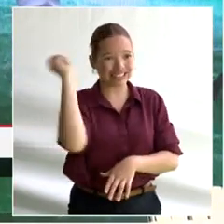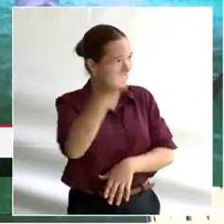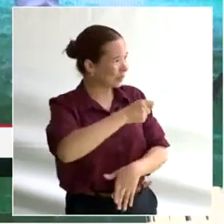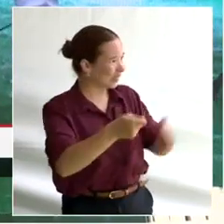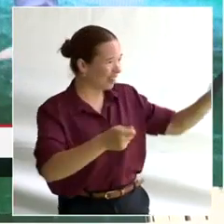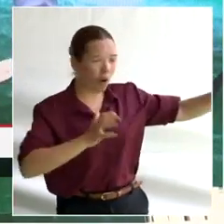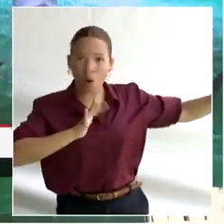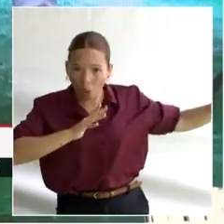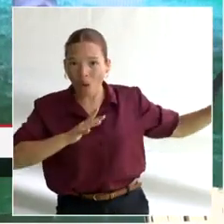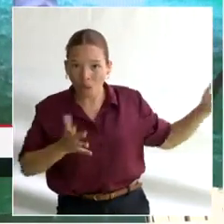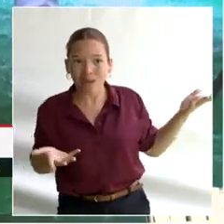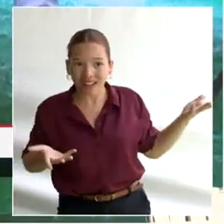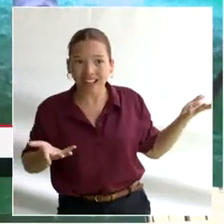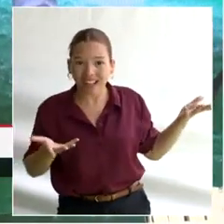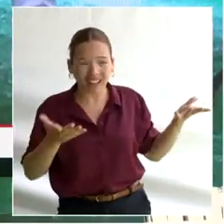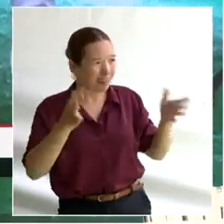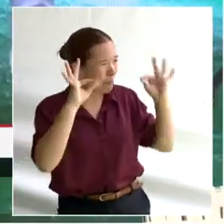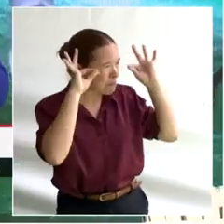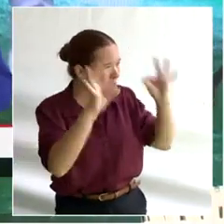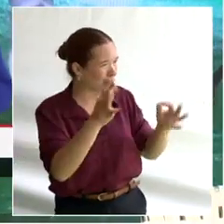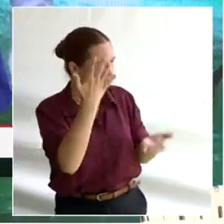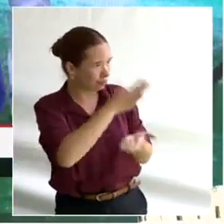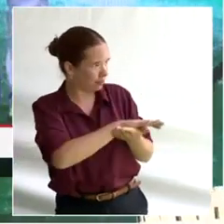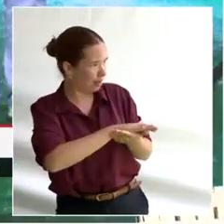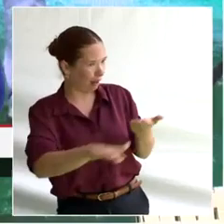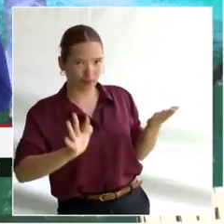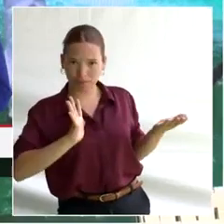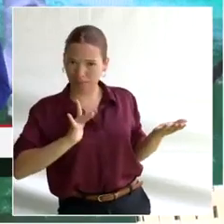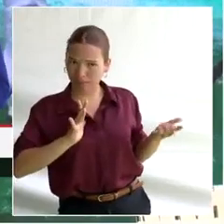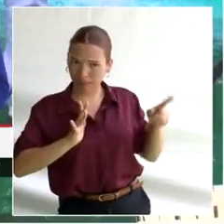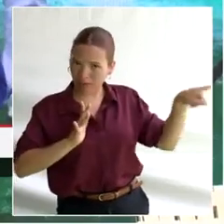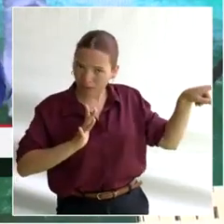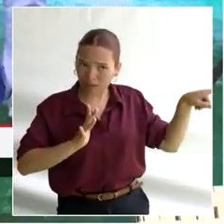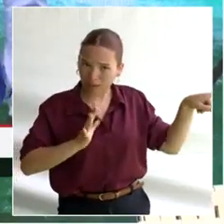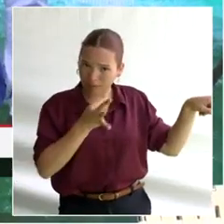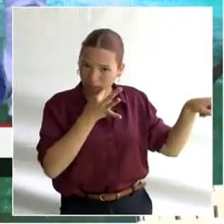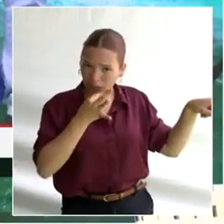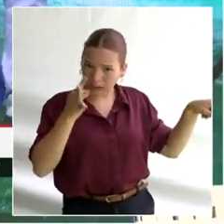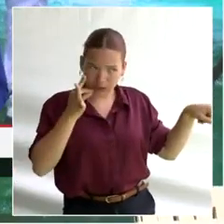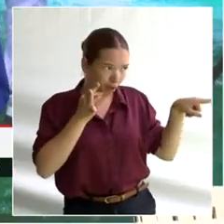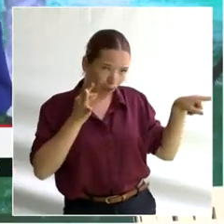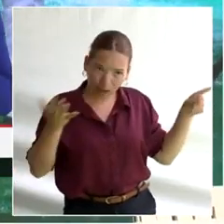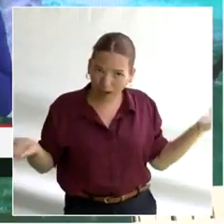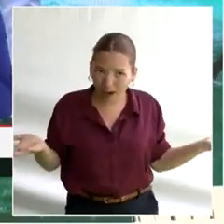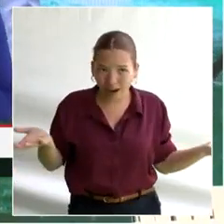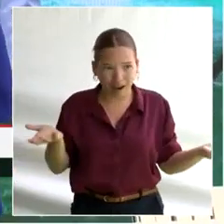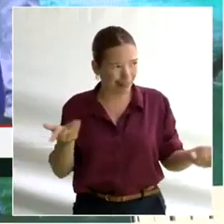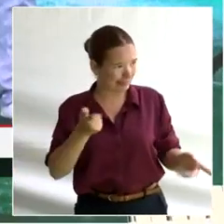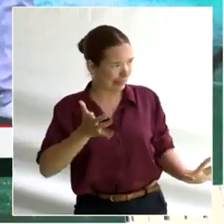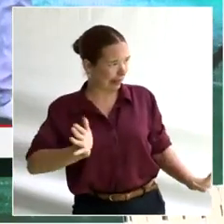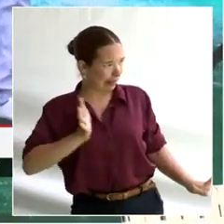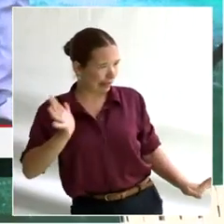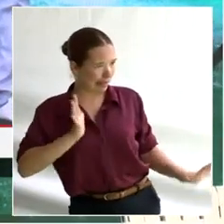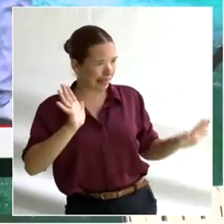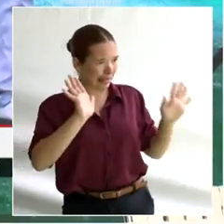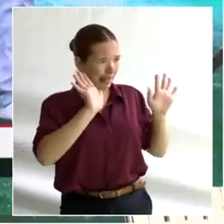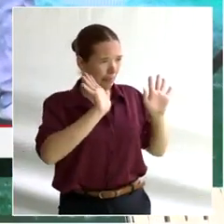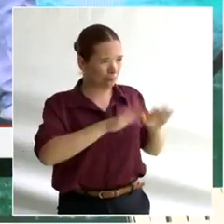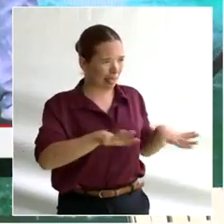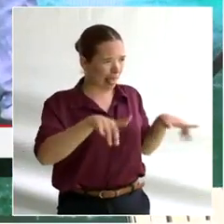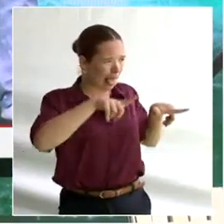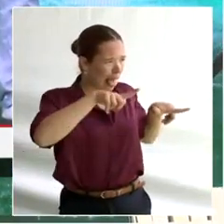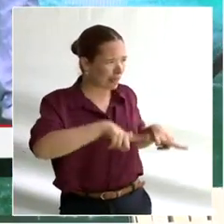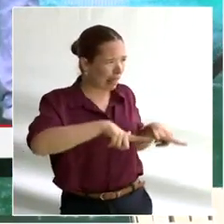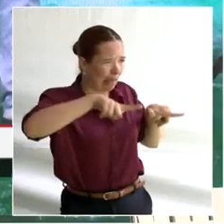a week or over a week is transformed into a world-class tennis center. We couldn't be more proud to be